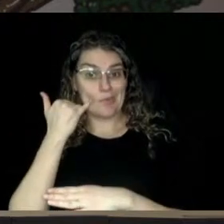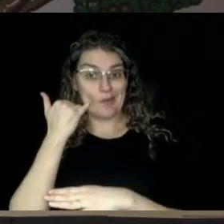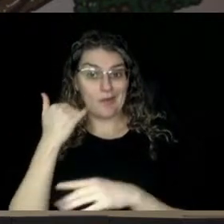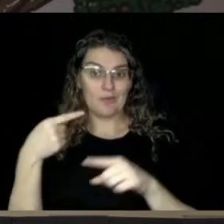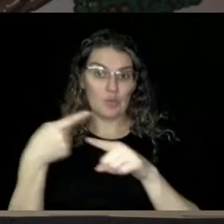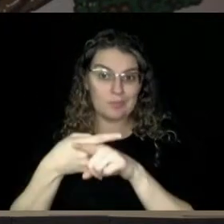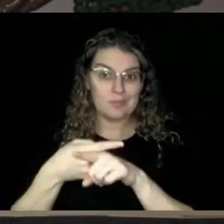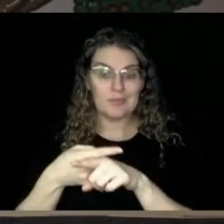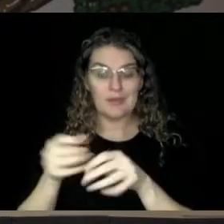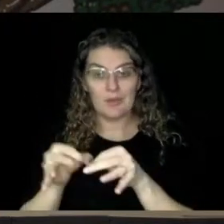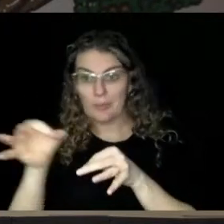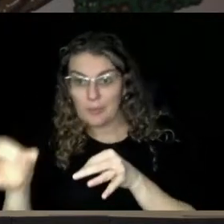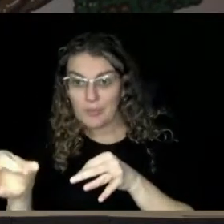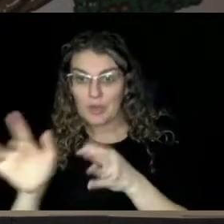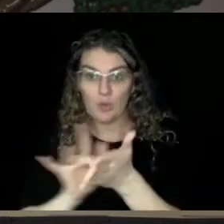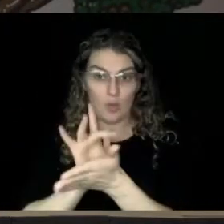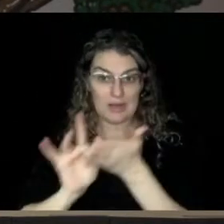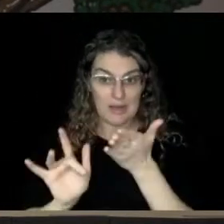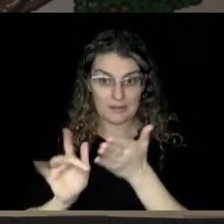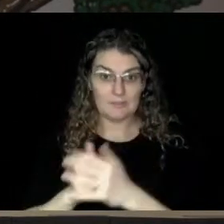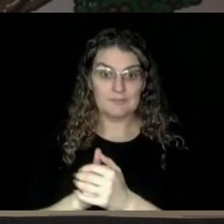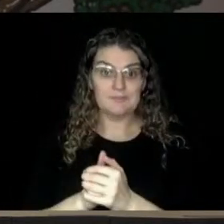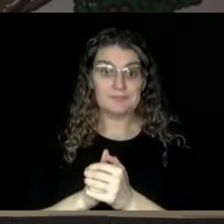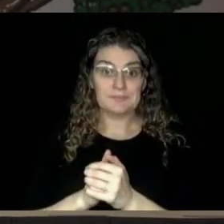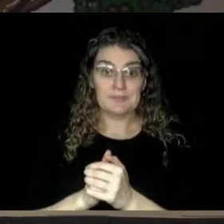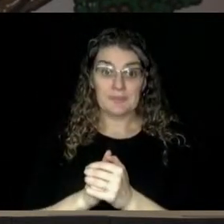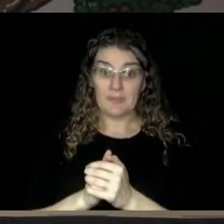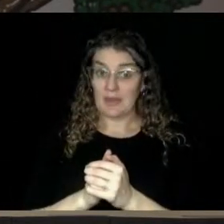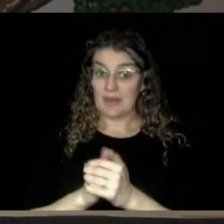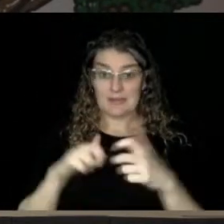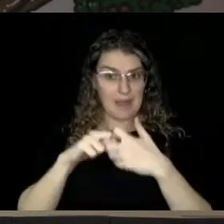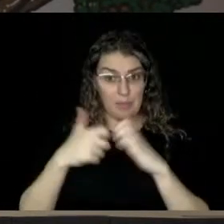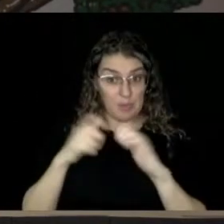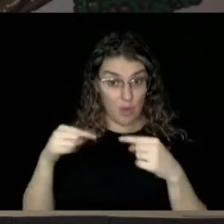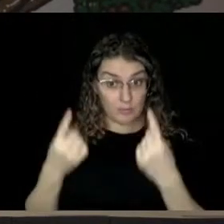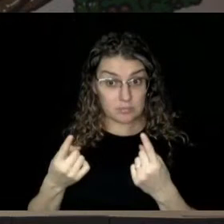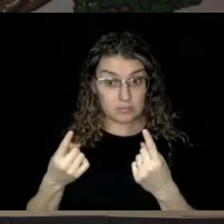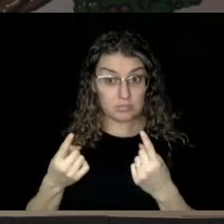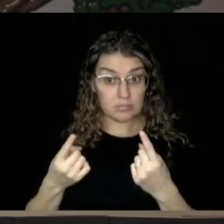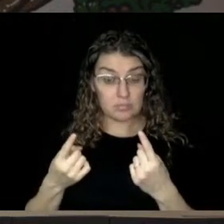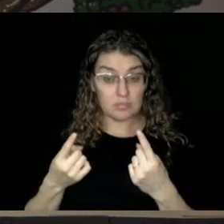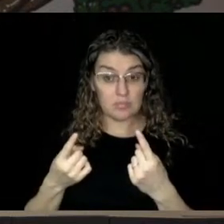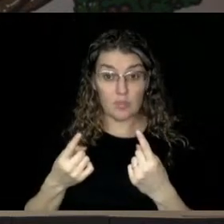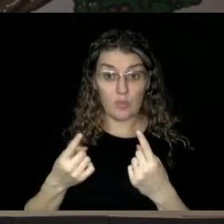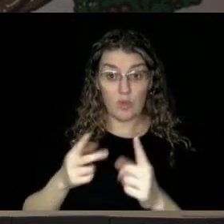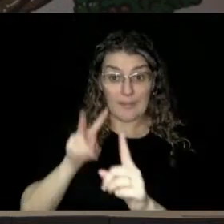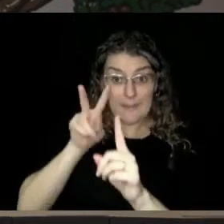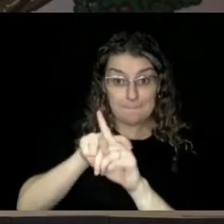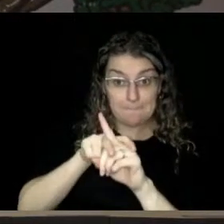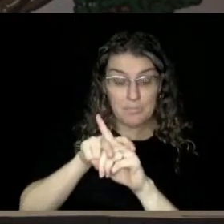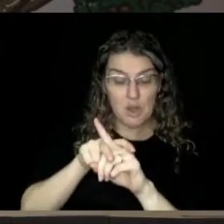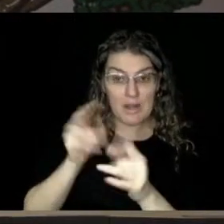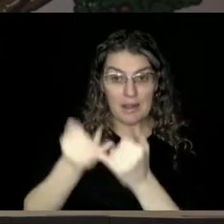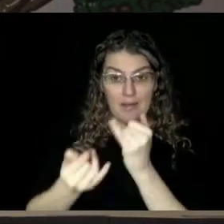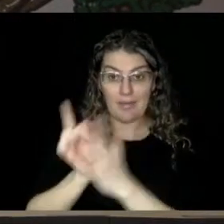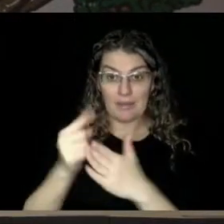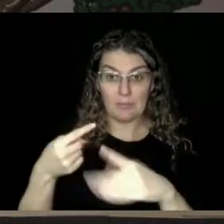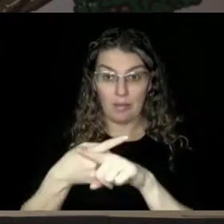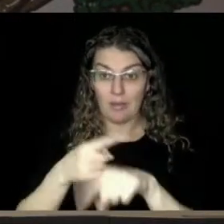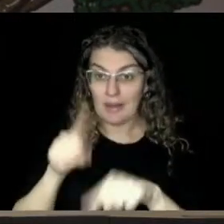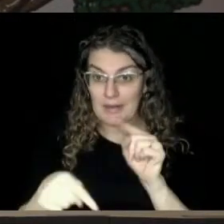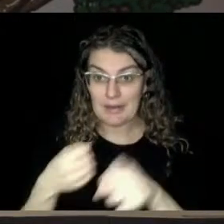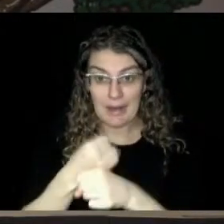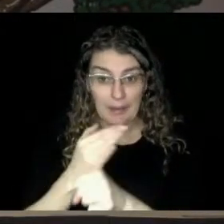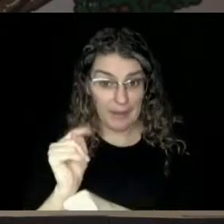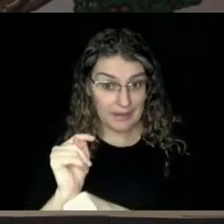vaccination appointment. So I'm just wondering if that already been an issue where people haven't been able to show up for an appointment for whatever reason. How big an